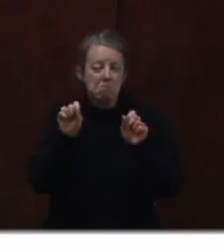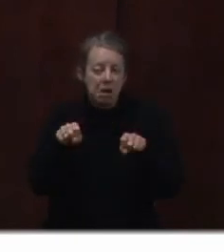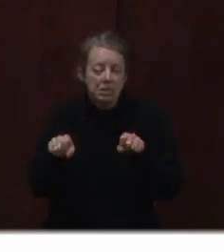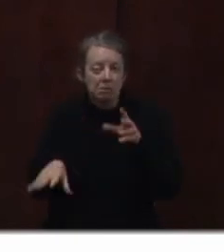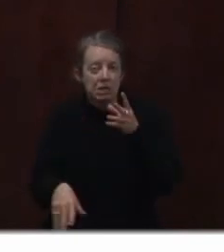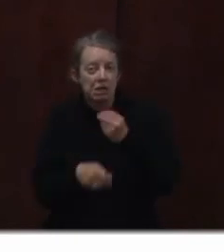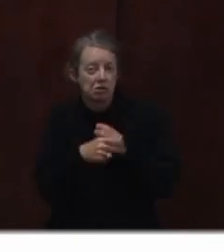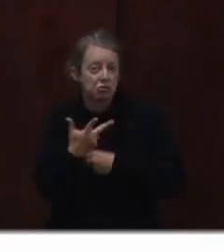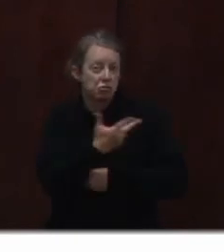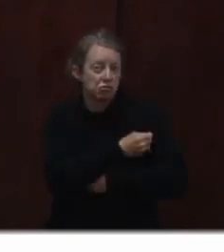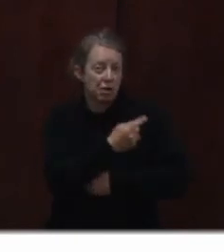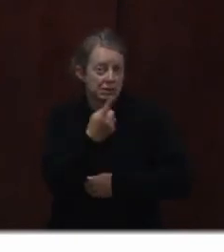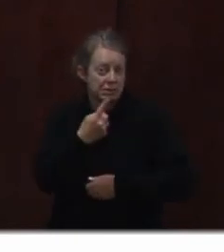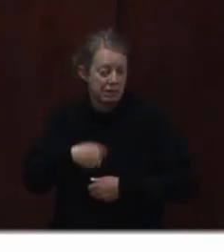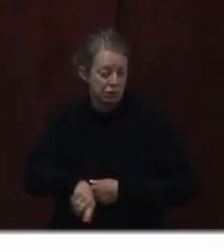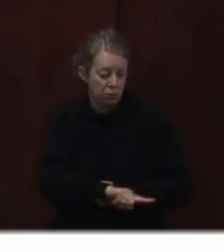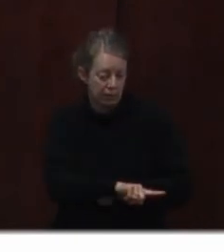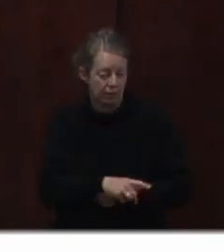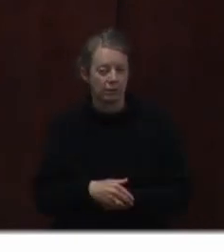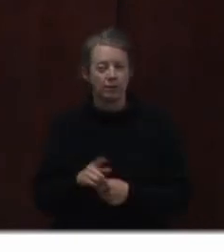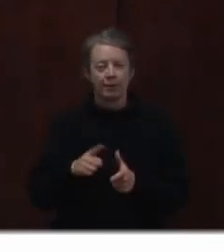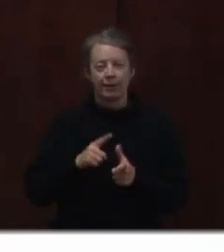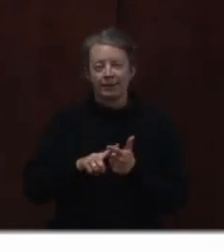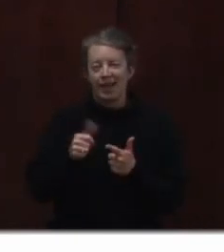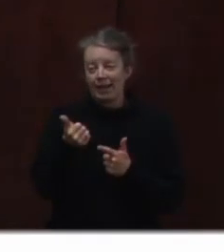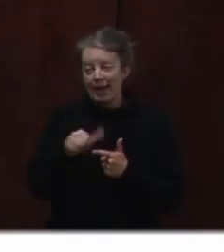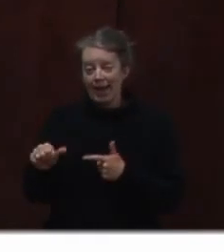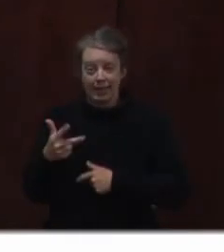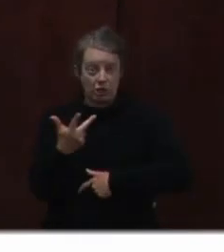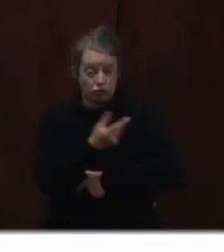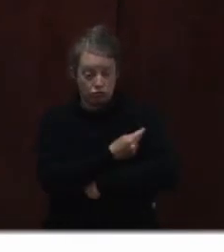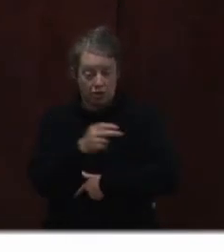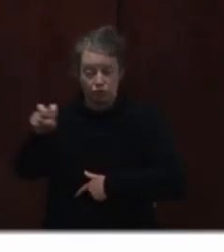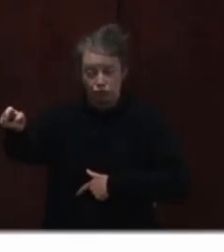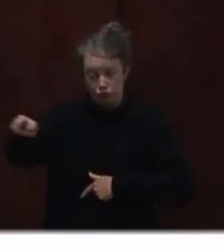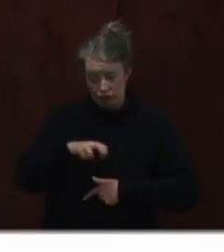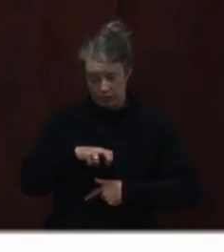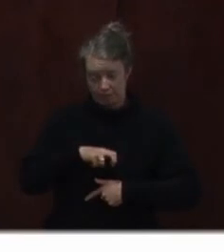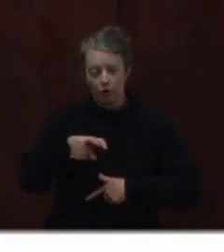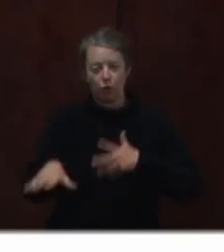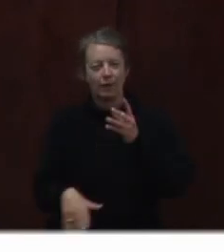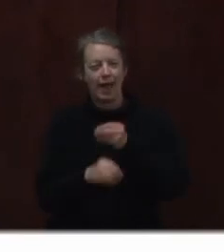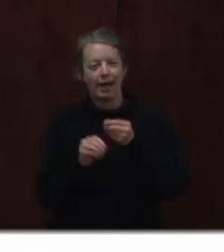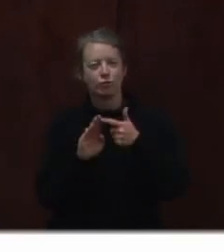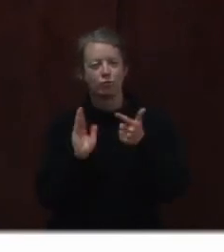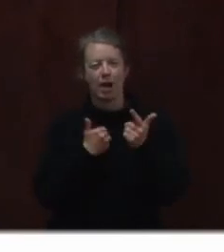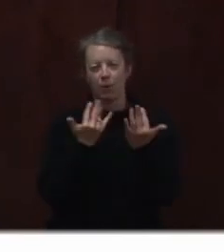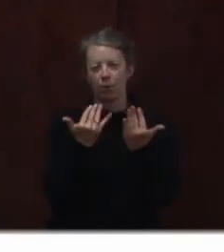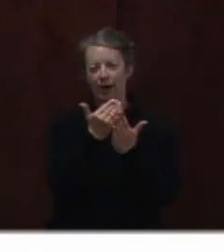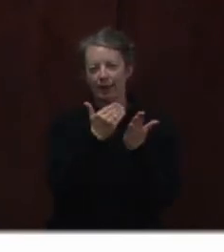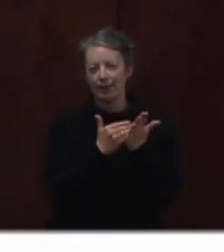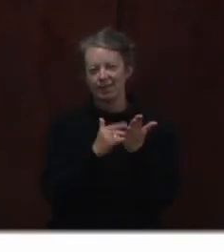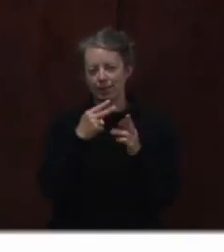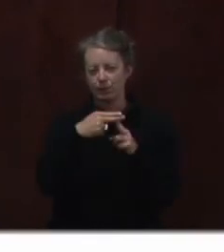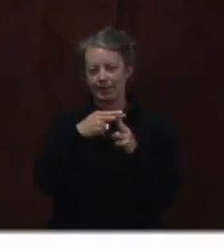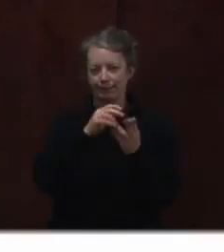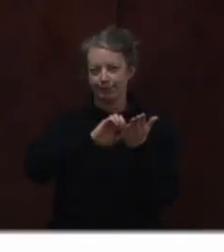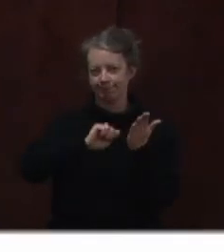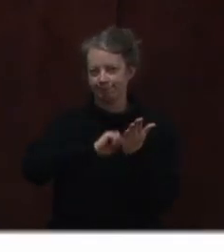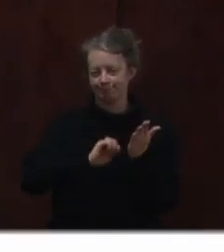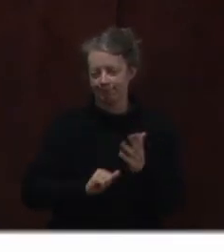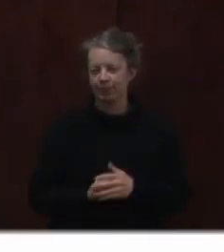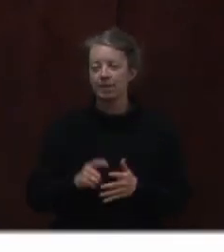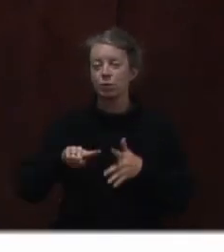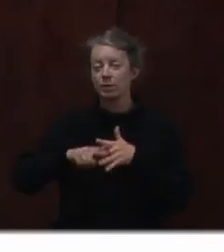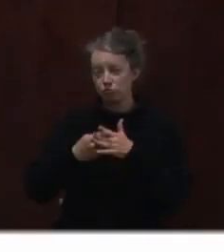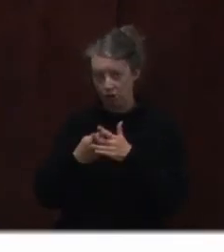week. And then all transferred doses are applied to our wait list. We did begin vaccinating the